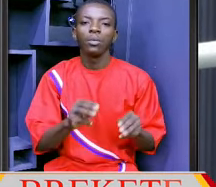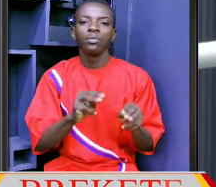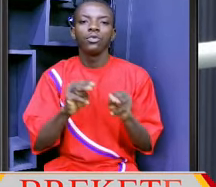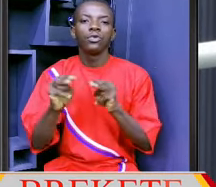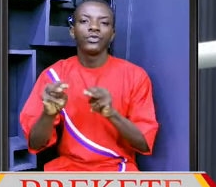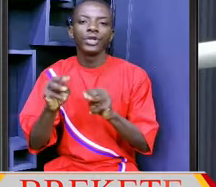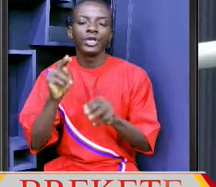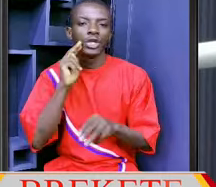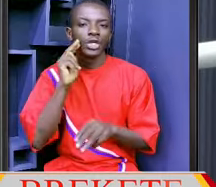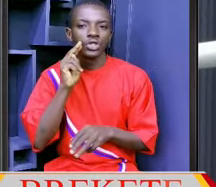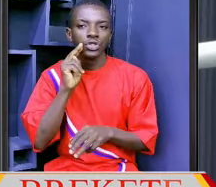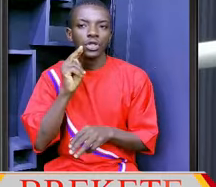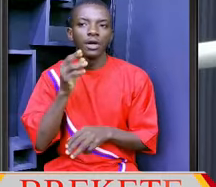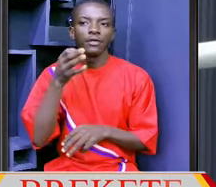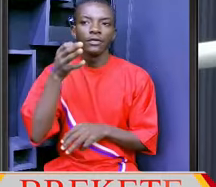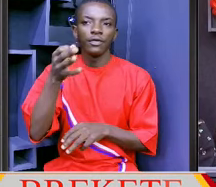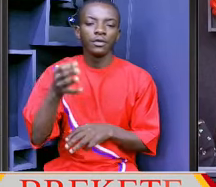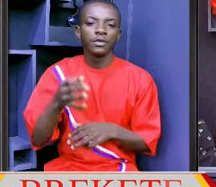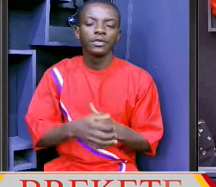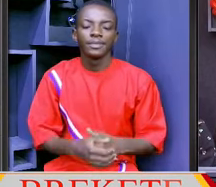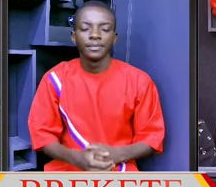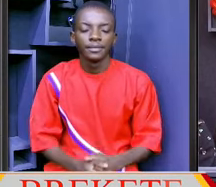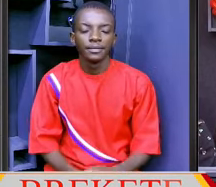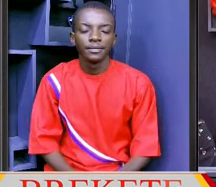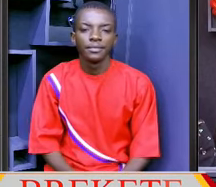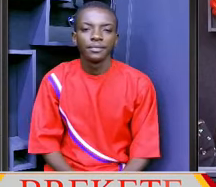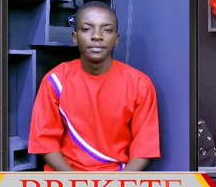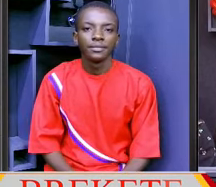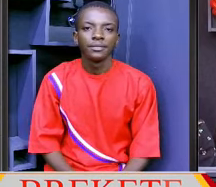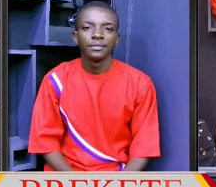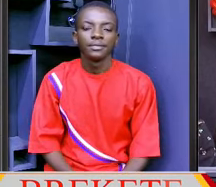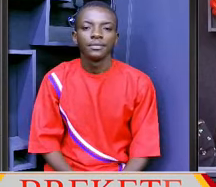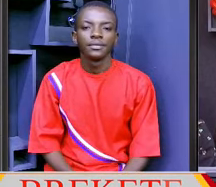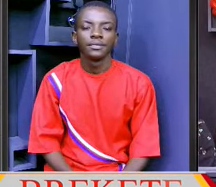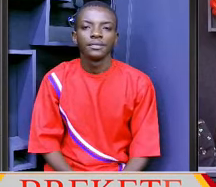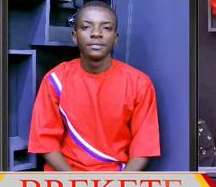we move Nigeria forward.